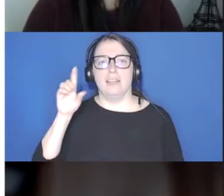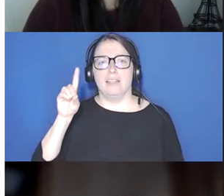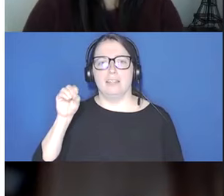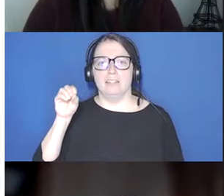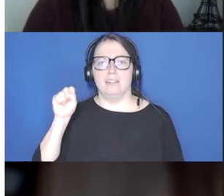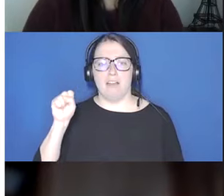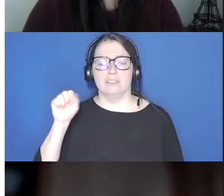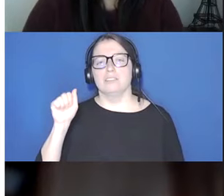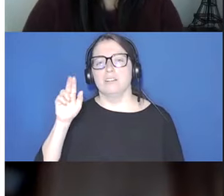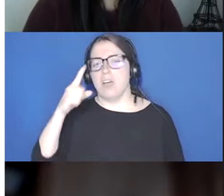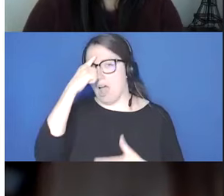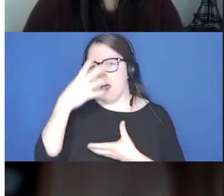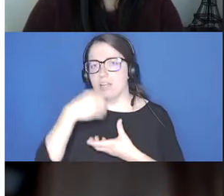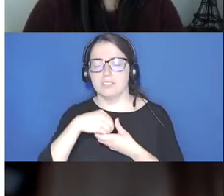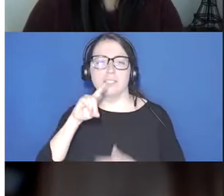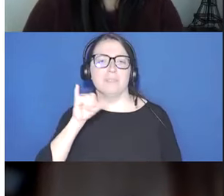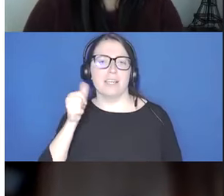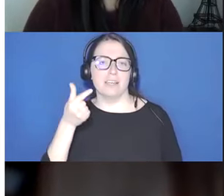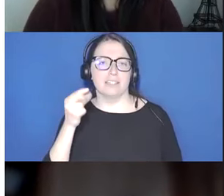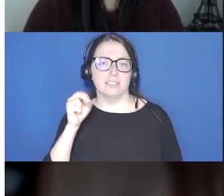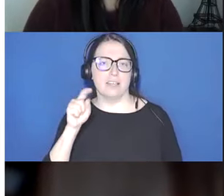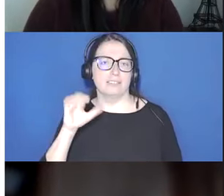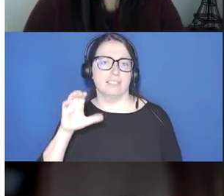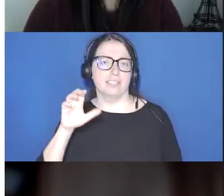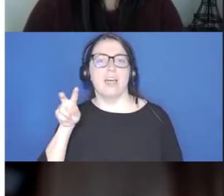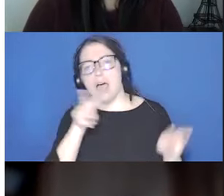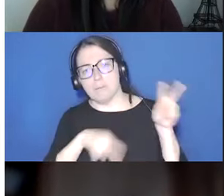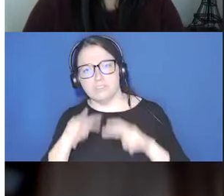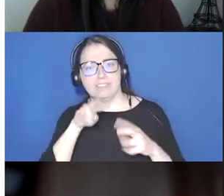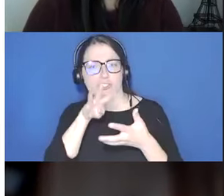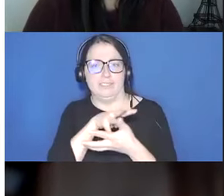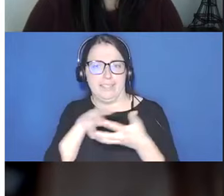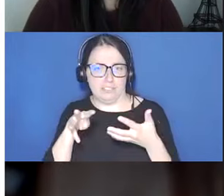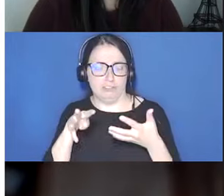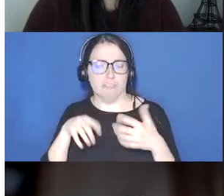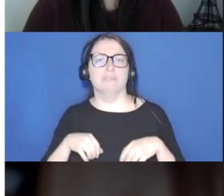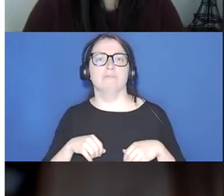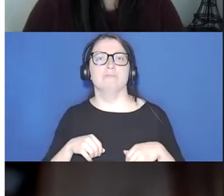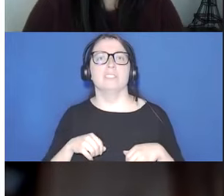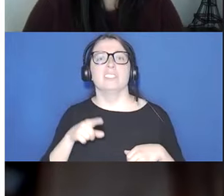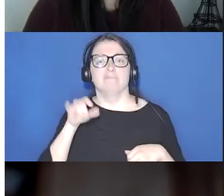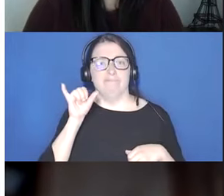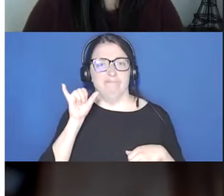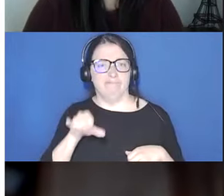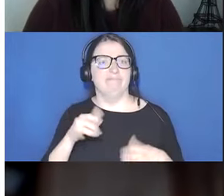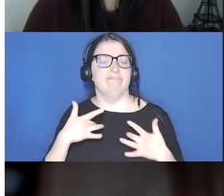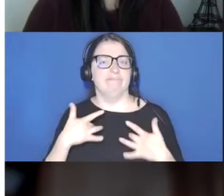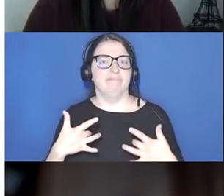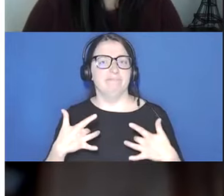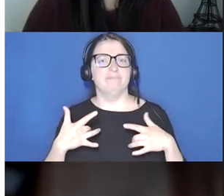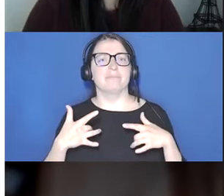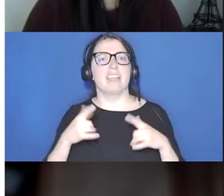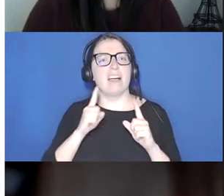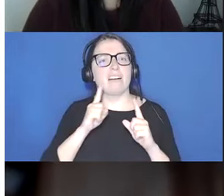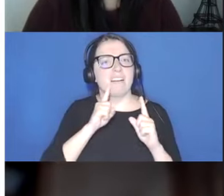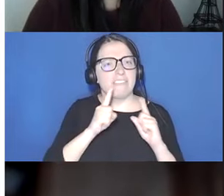Schedule. This is kind of a structured play and conversation-based assessment where